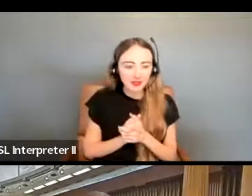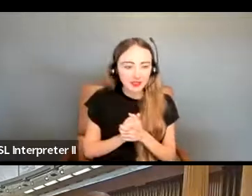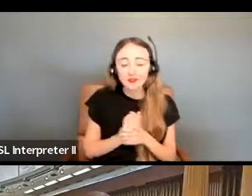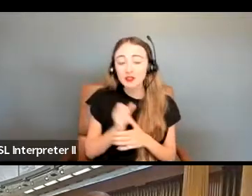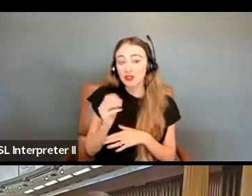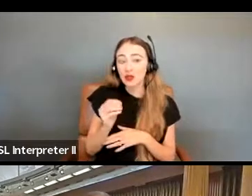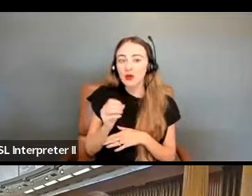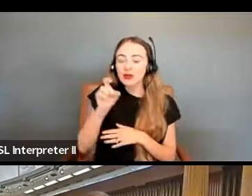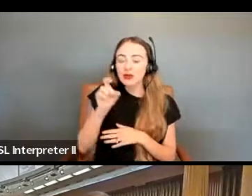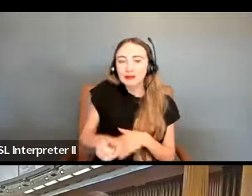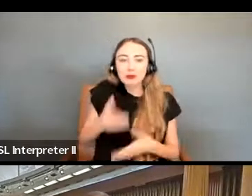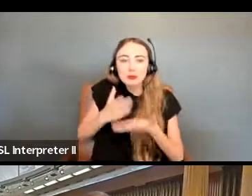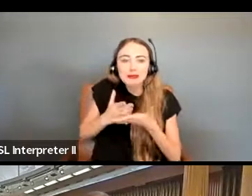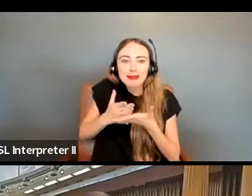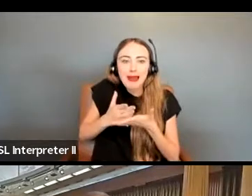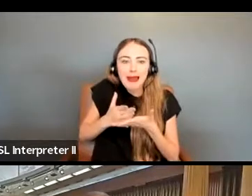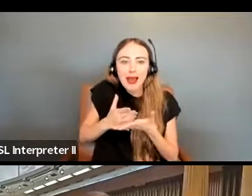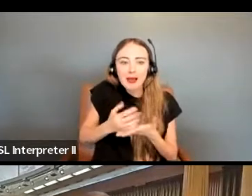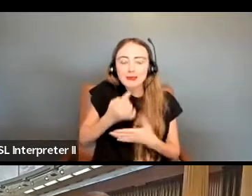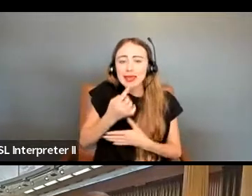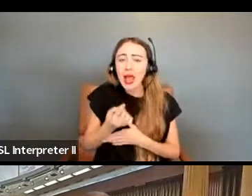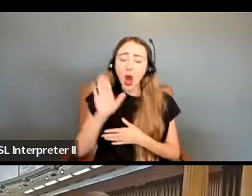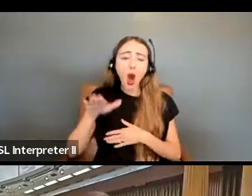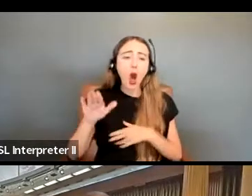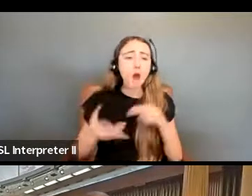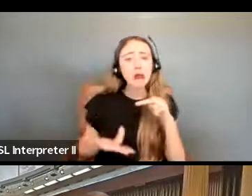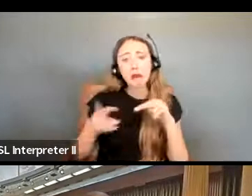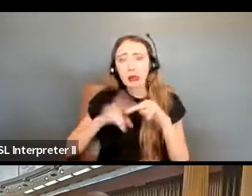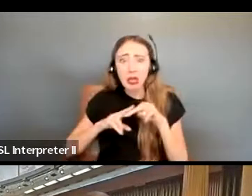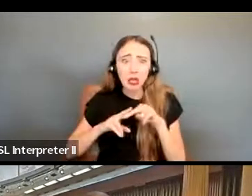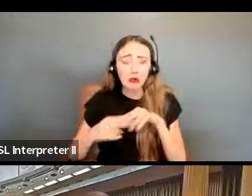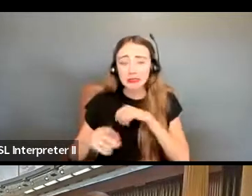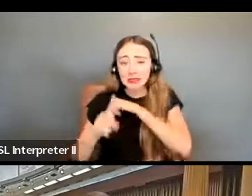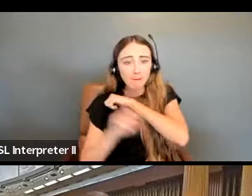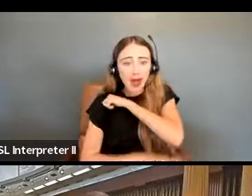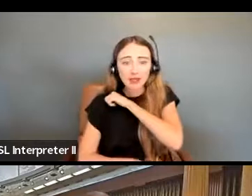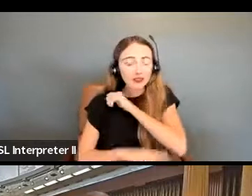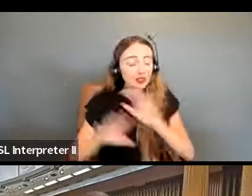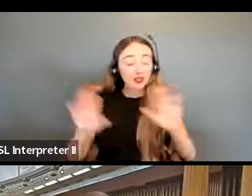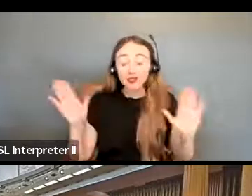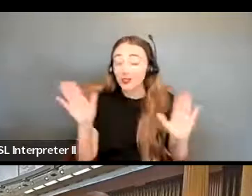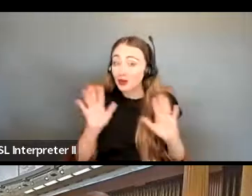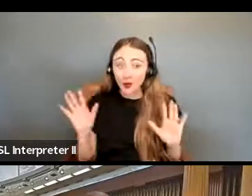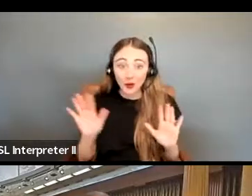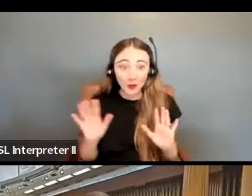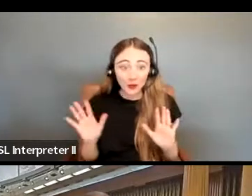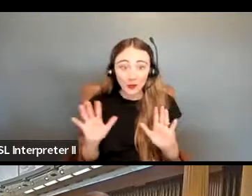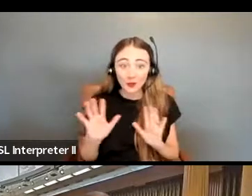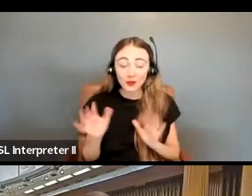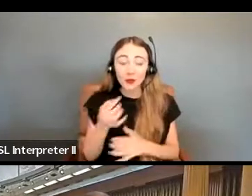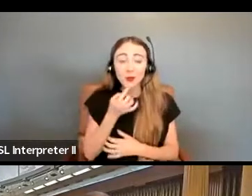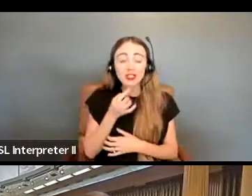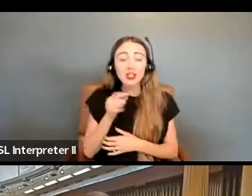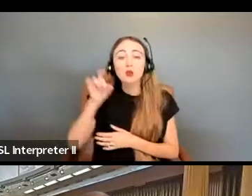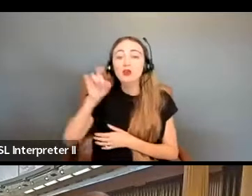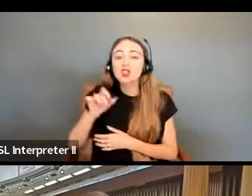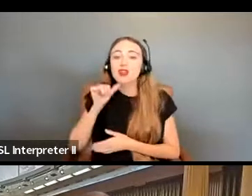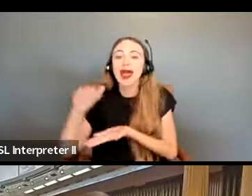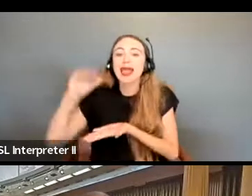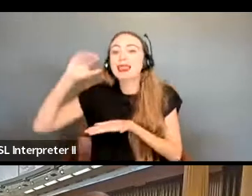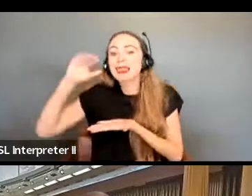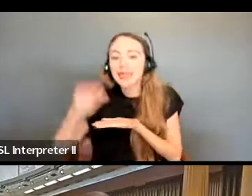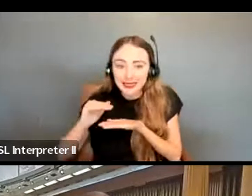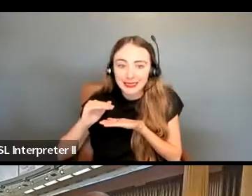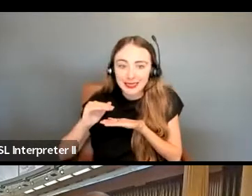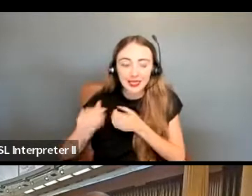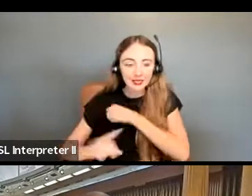to stop saying that we're increasing the penalties. What we're saying is that you shouldn't lessen the penalties, or at